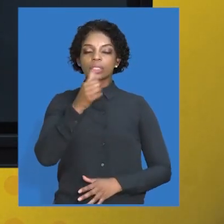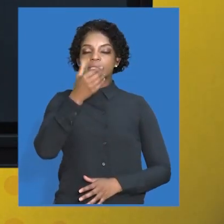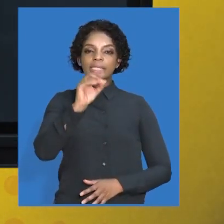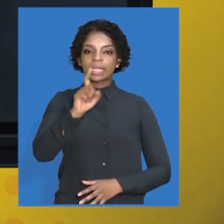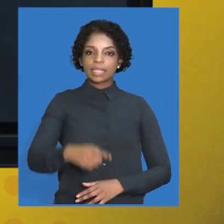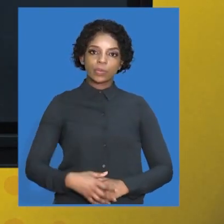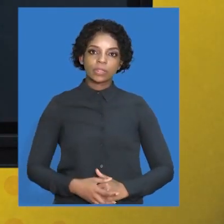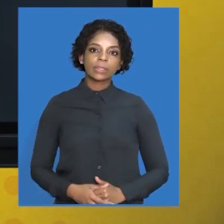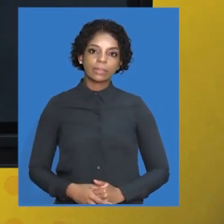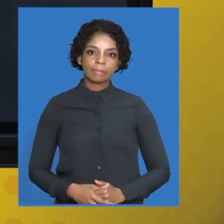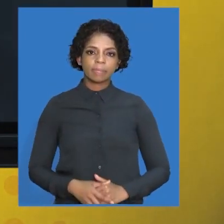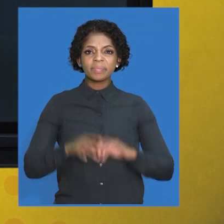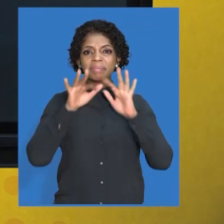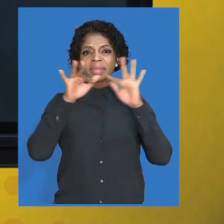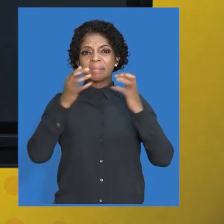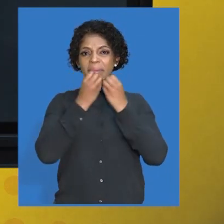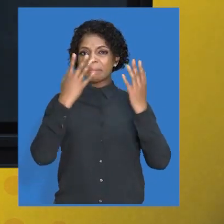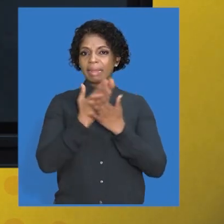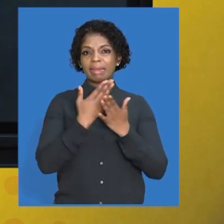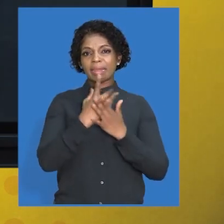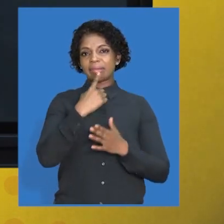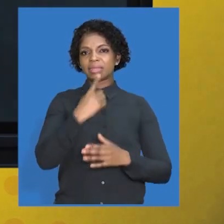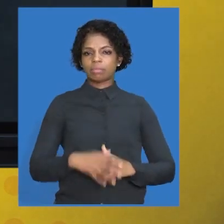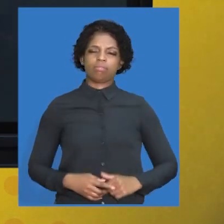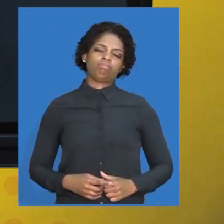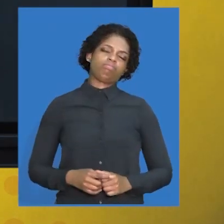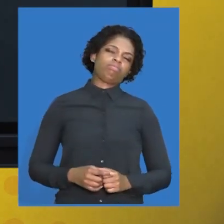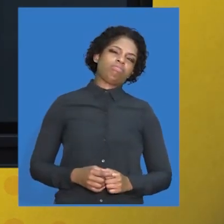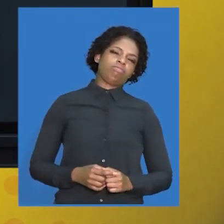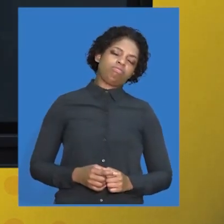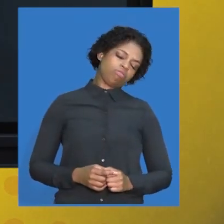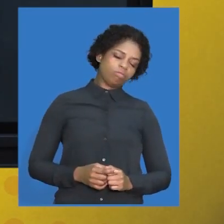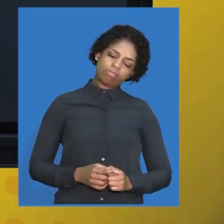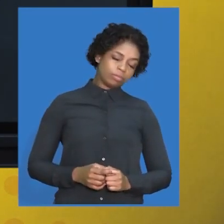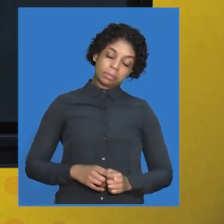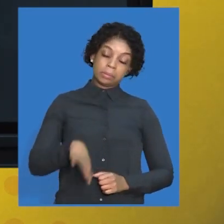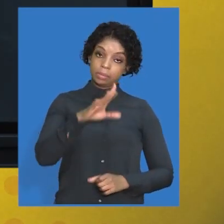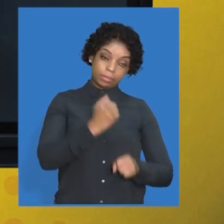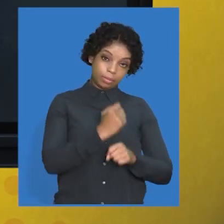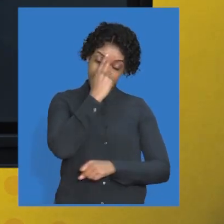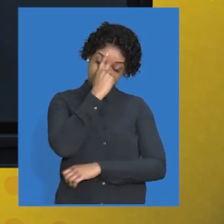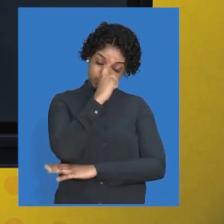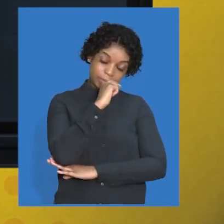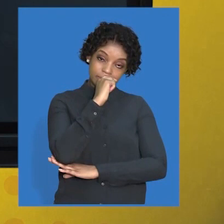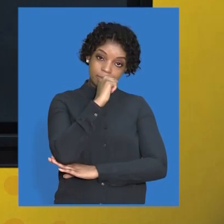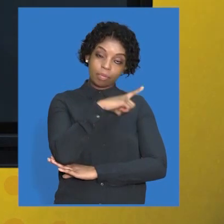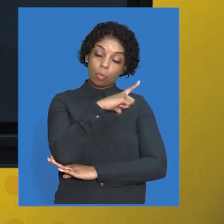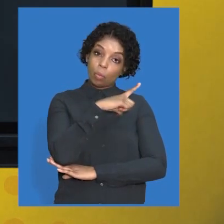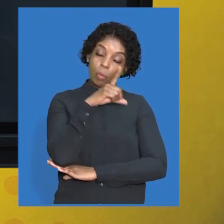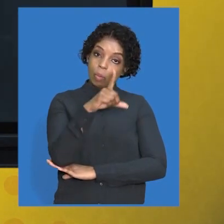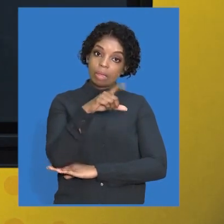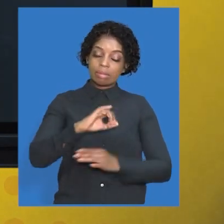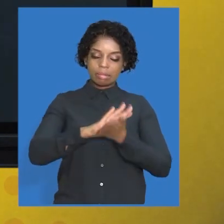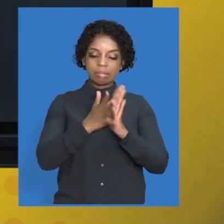damages. Now, a lot of you might say, yeah, but that doesn't make sense because their damages was less than what